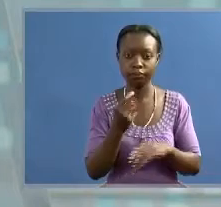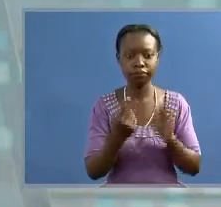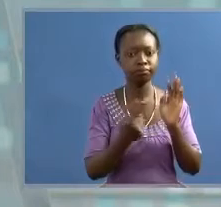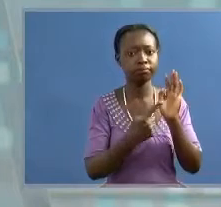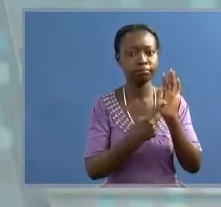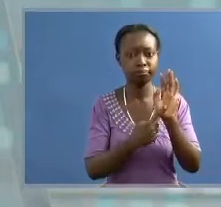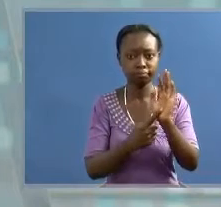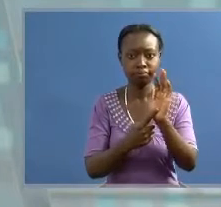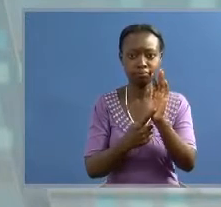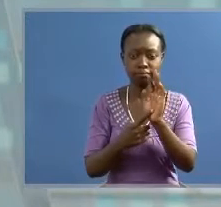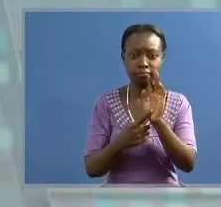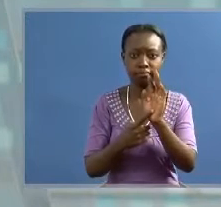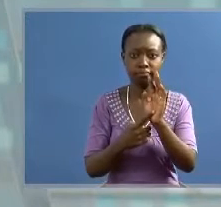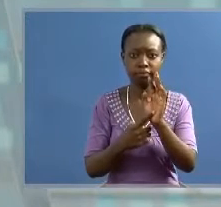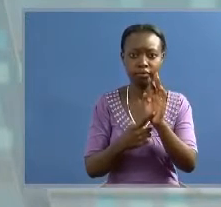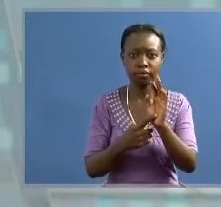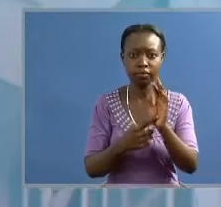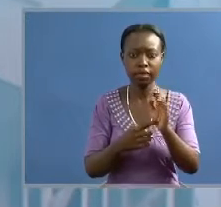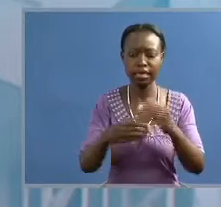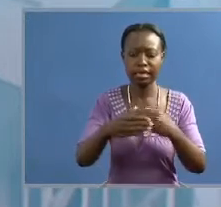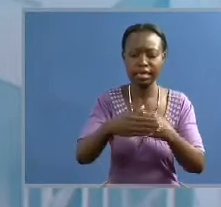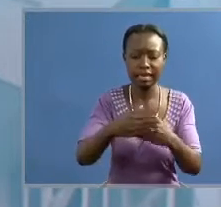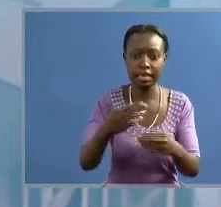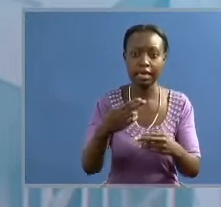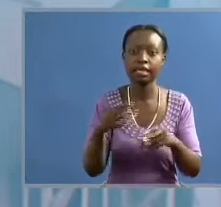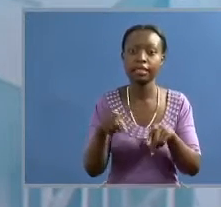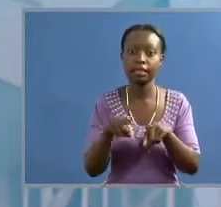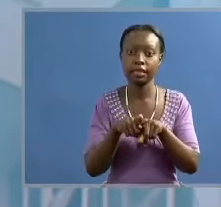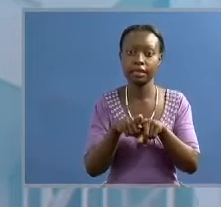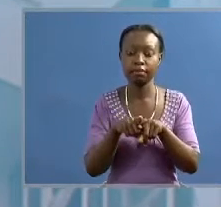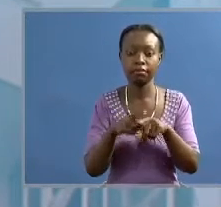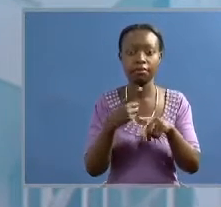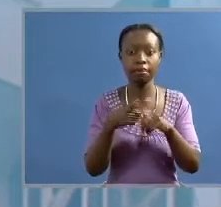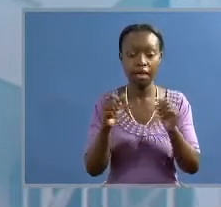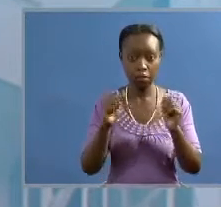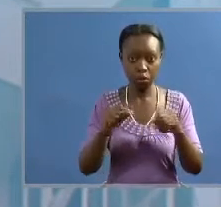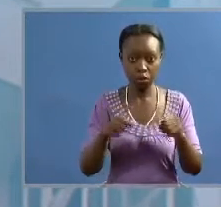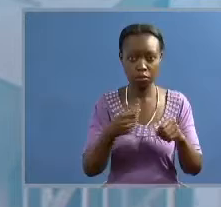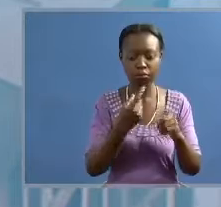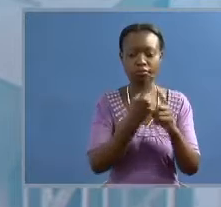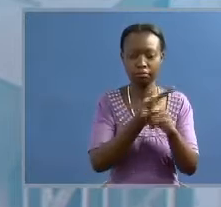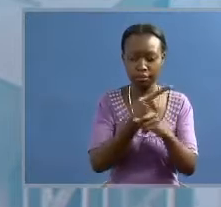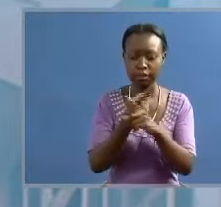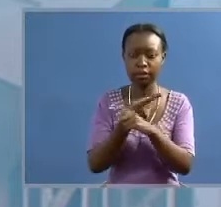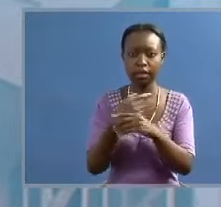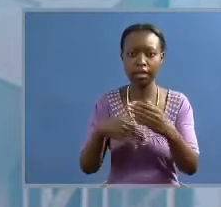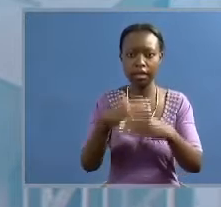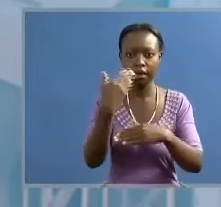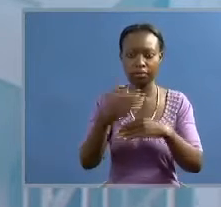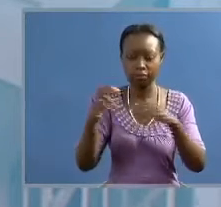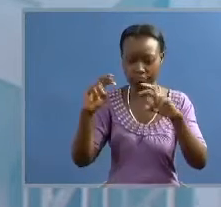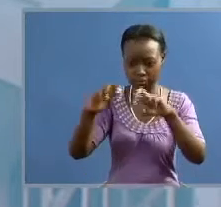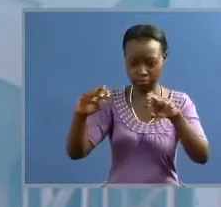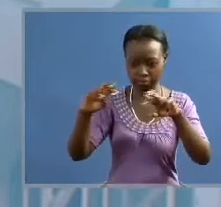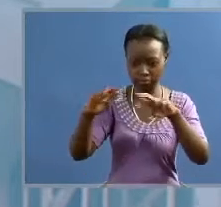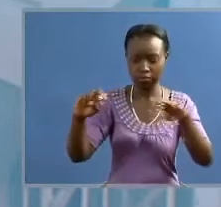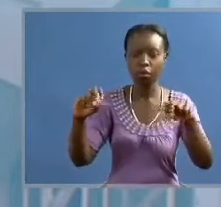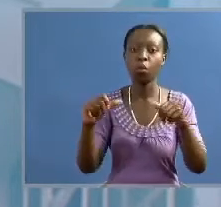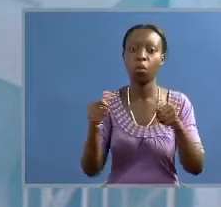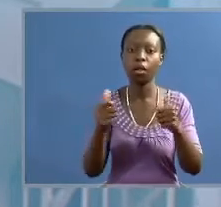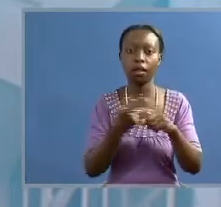to overlap, yes. But you can confirm and differentiate when you do a diagnosis, a